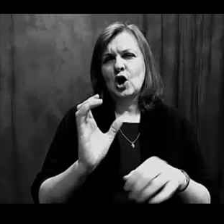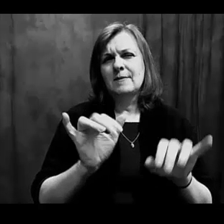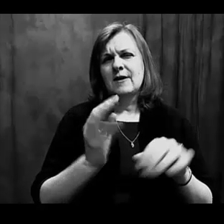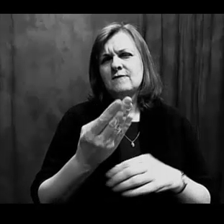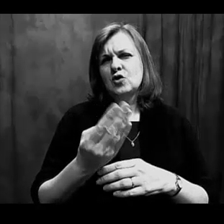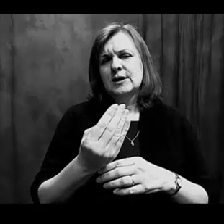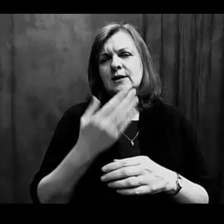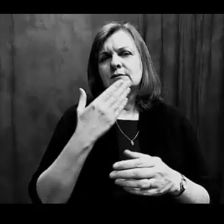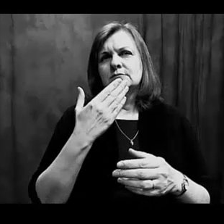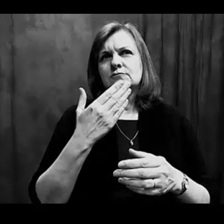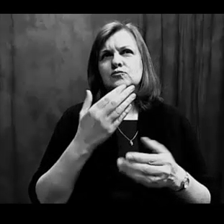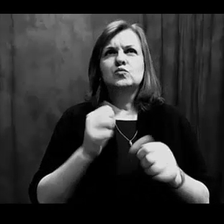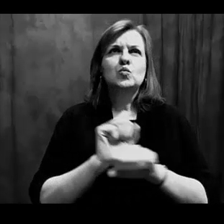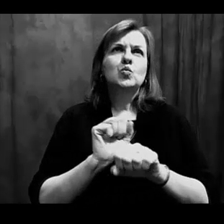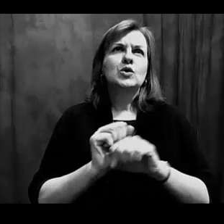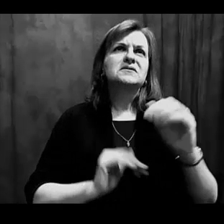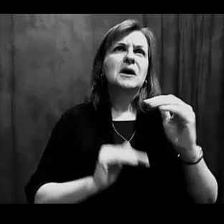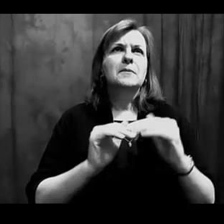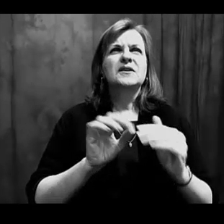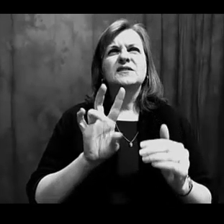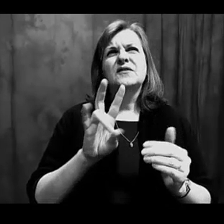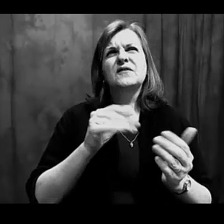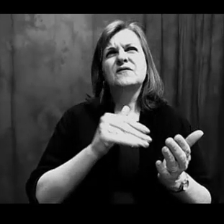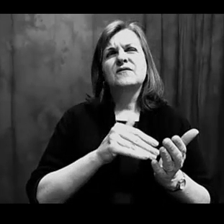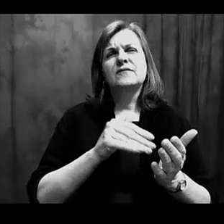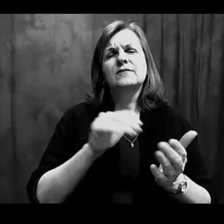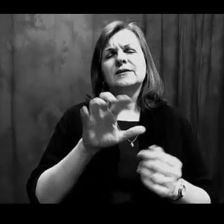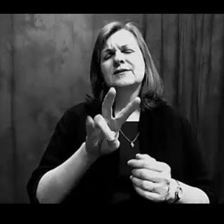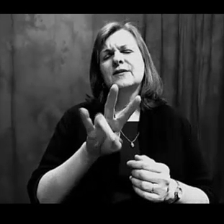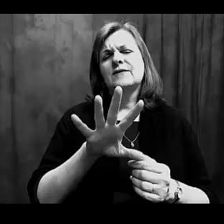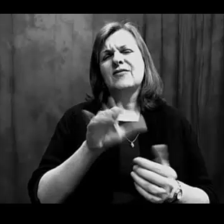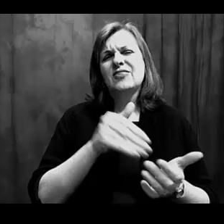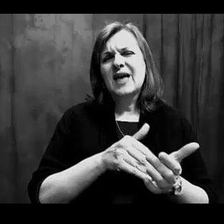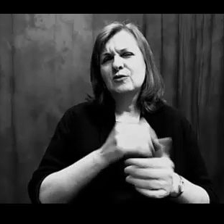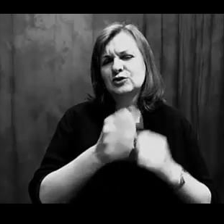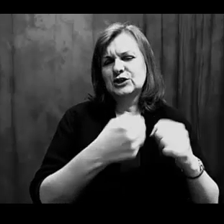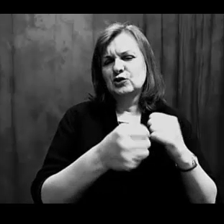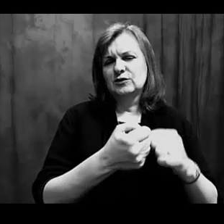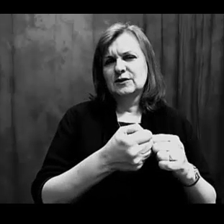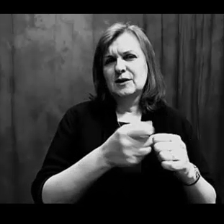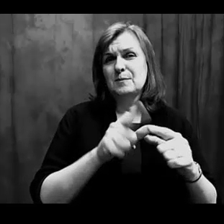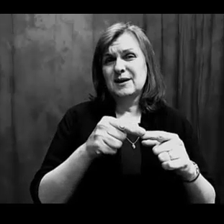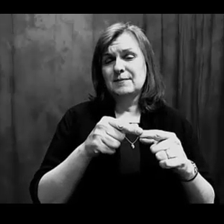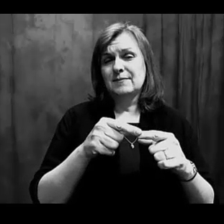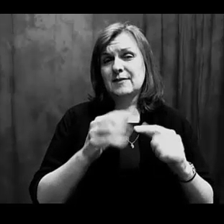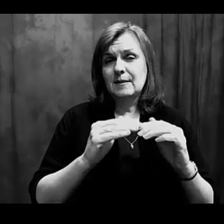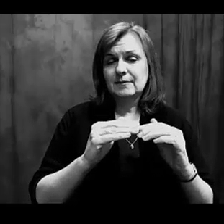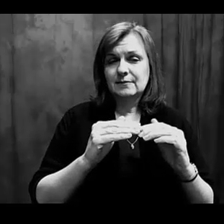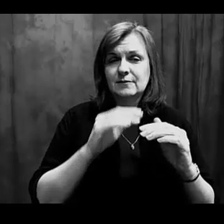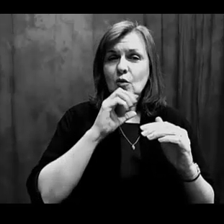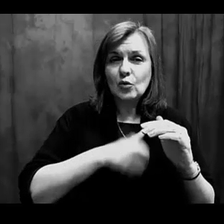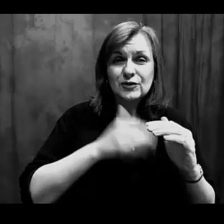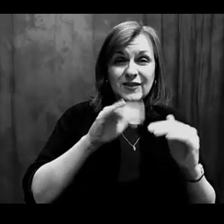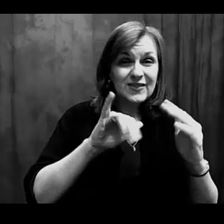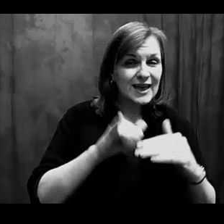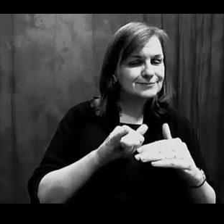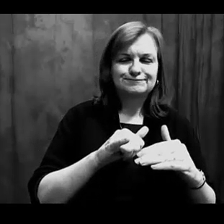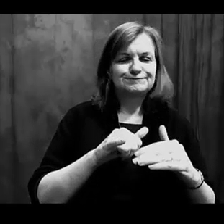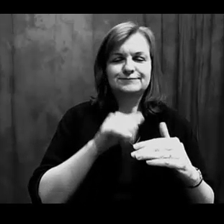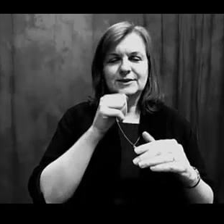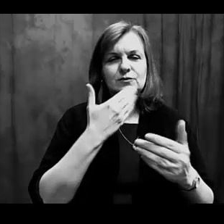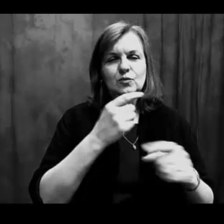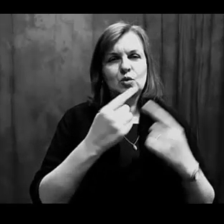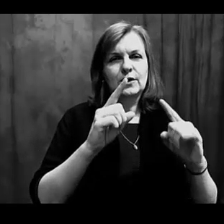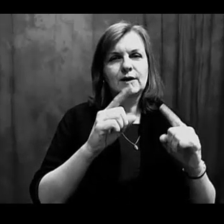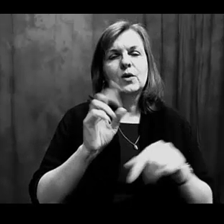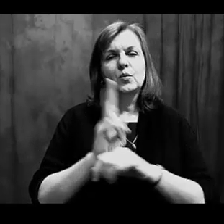carbon-14. Carbon-14 dates well up to about 75,000 years, but beyond that, is very difficult to get accurate